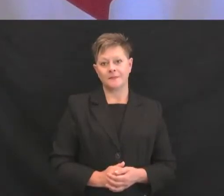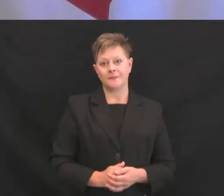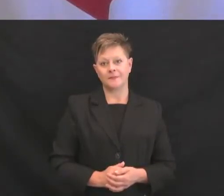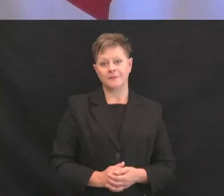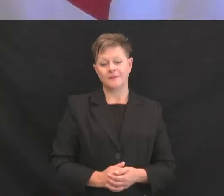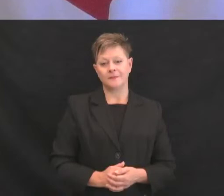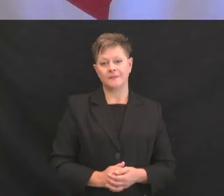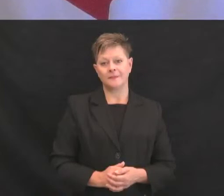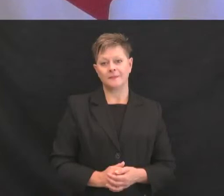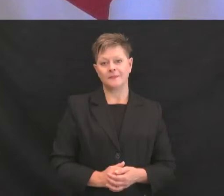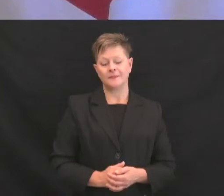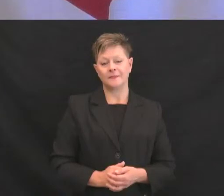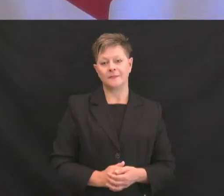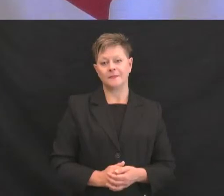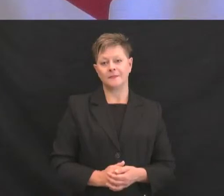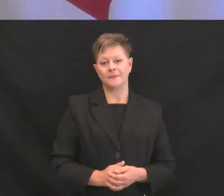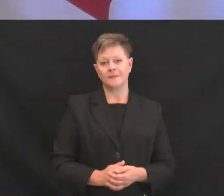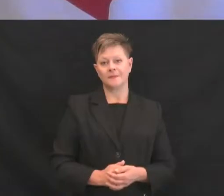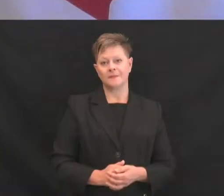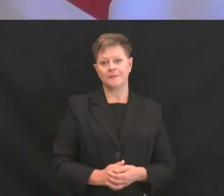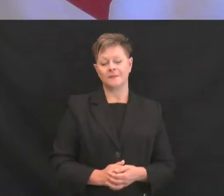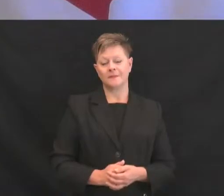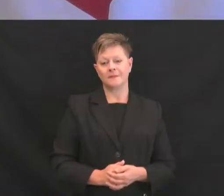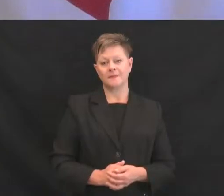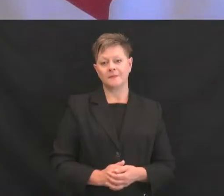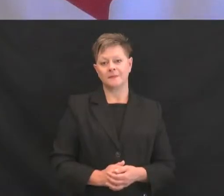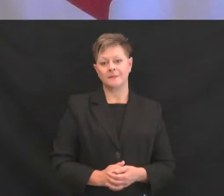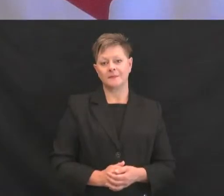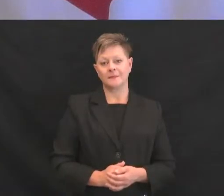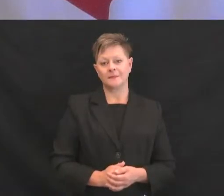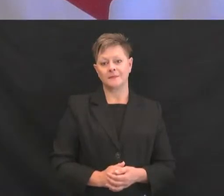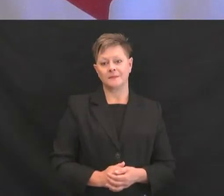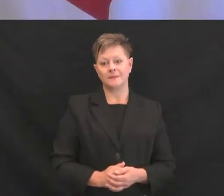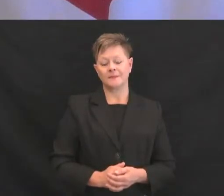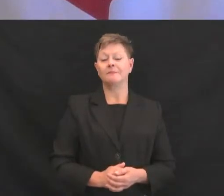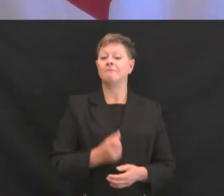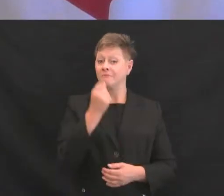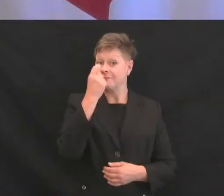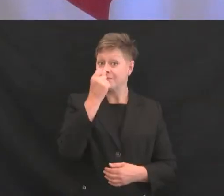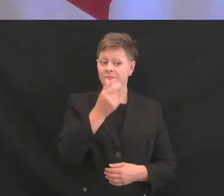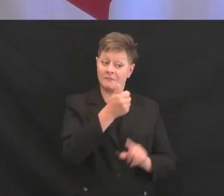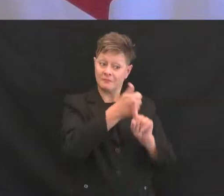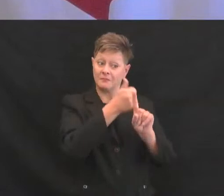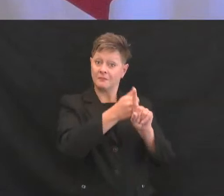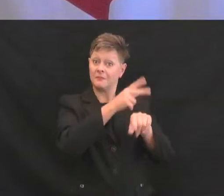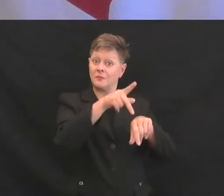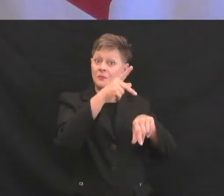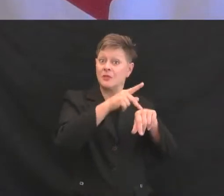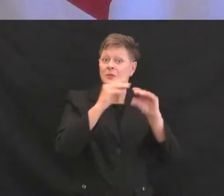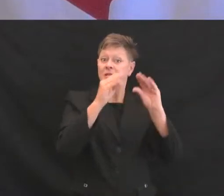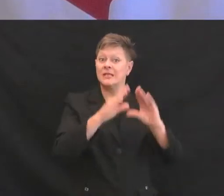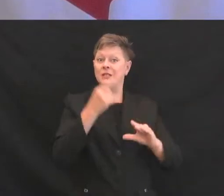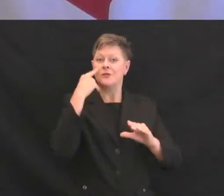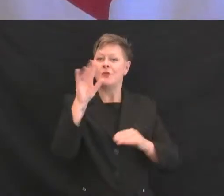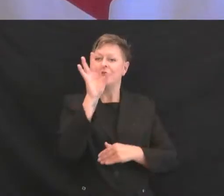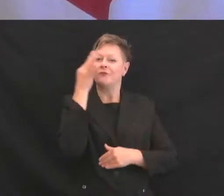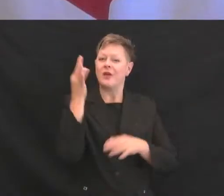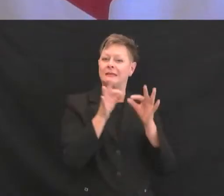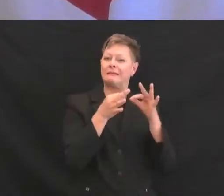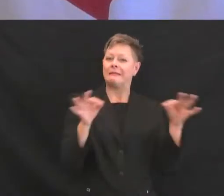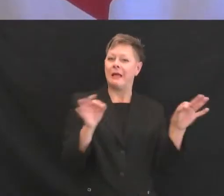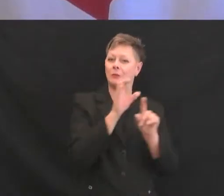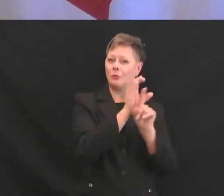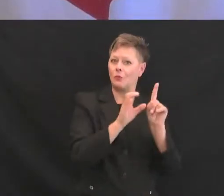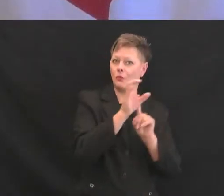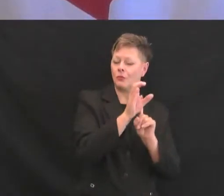Maintenant, Monsieur Cormier, as a principal and teacher of the French language and culture,